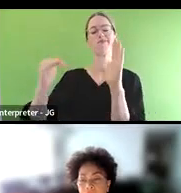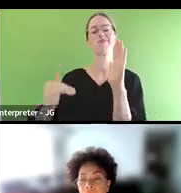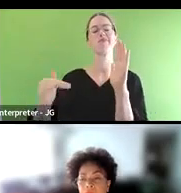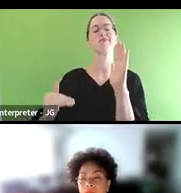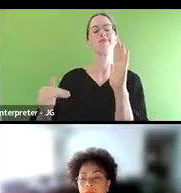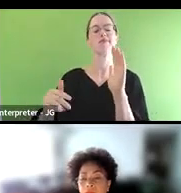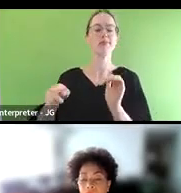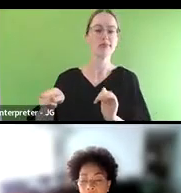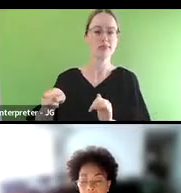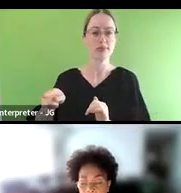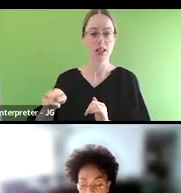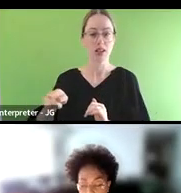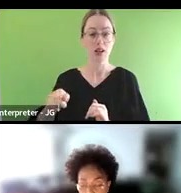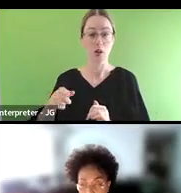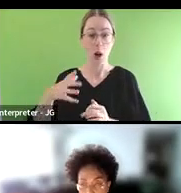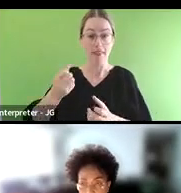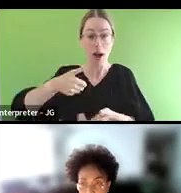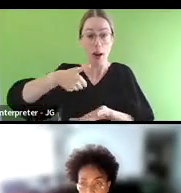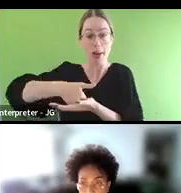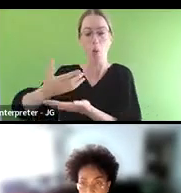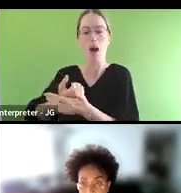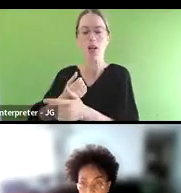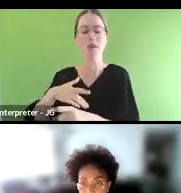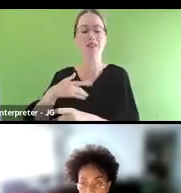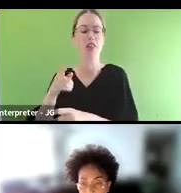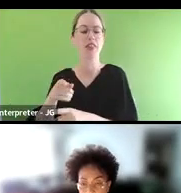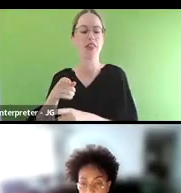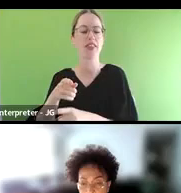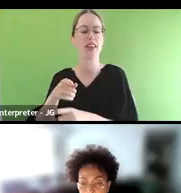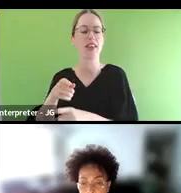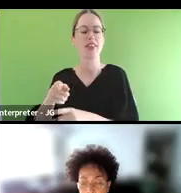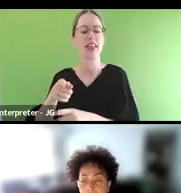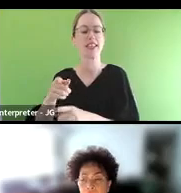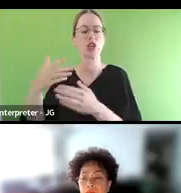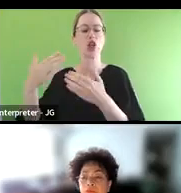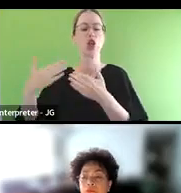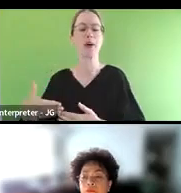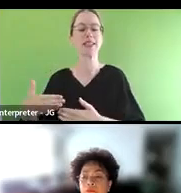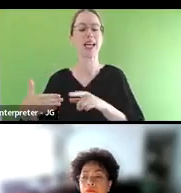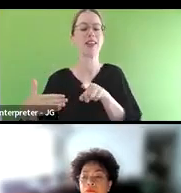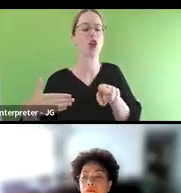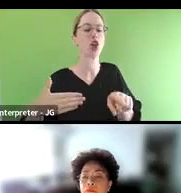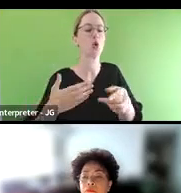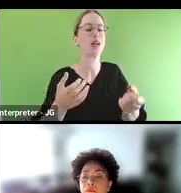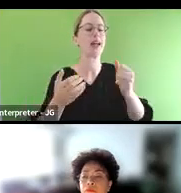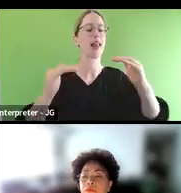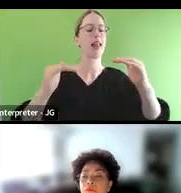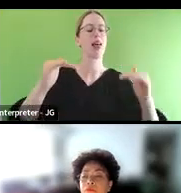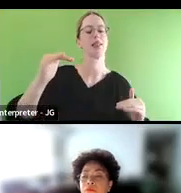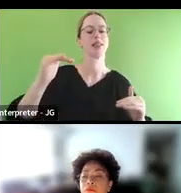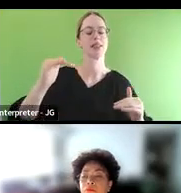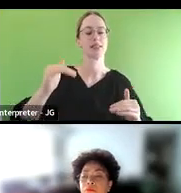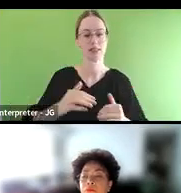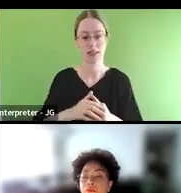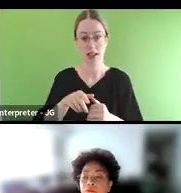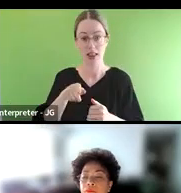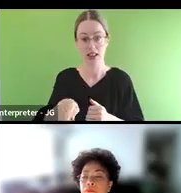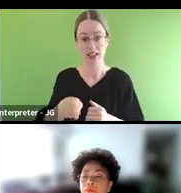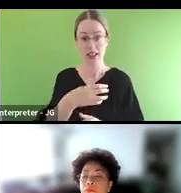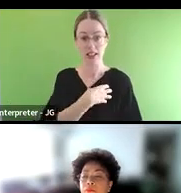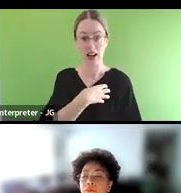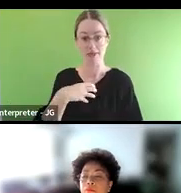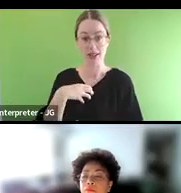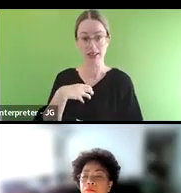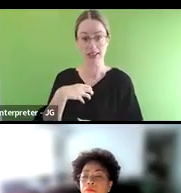human, because we have a minimum wage and we say that is the minimum wage for humans and people in New Zealand. Yet this government legislates